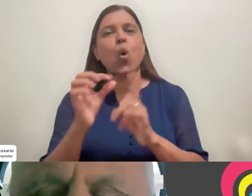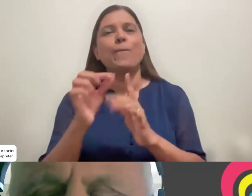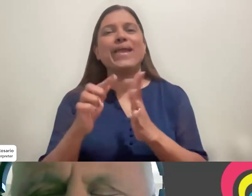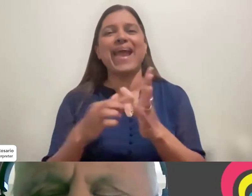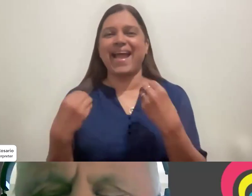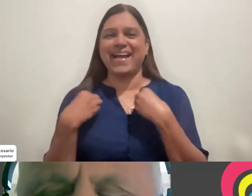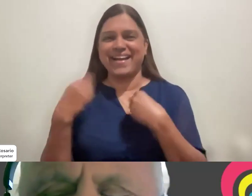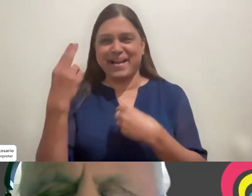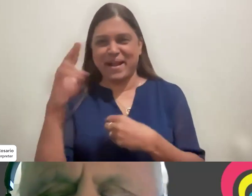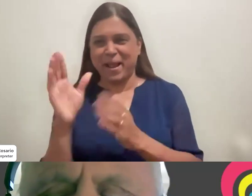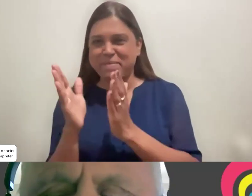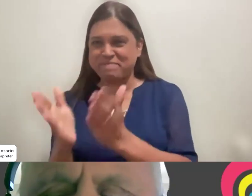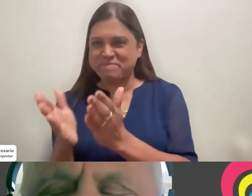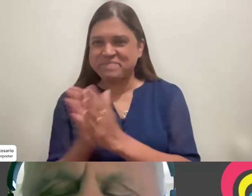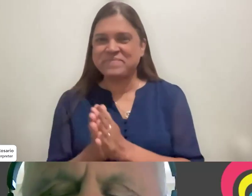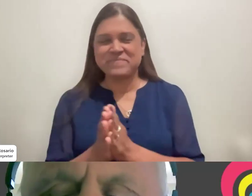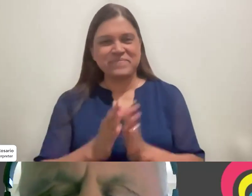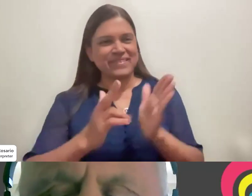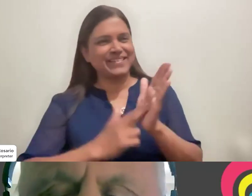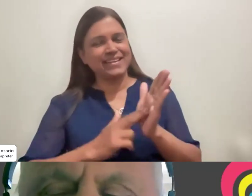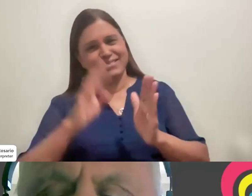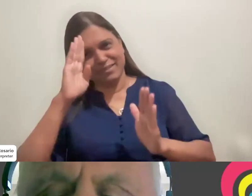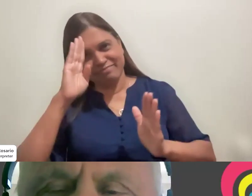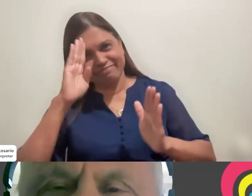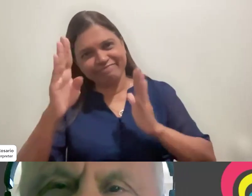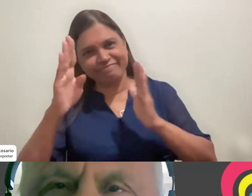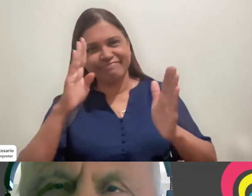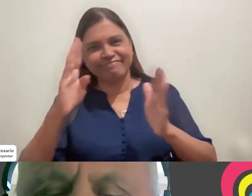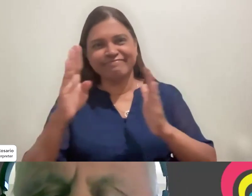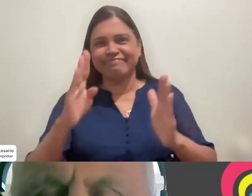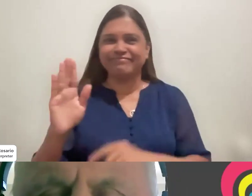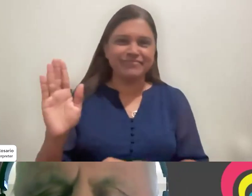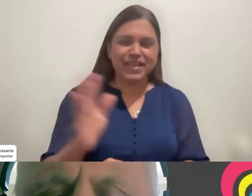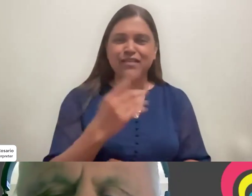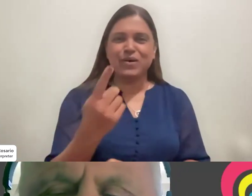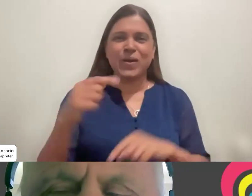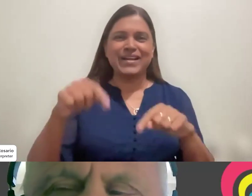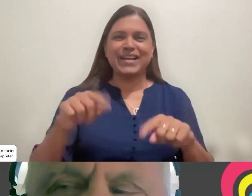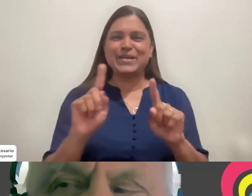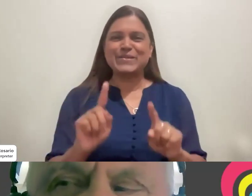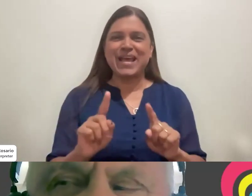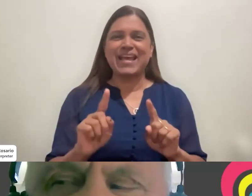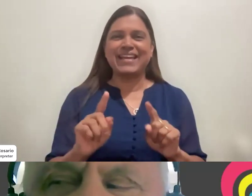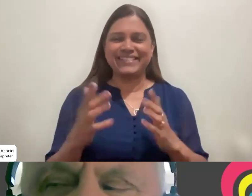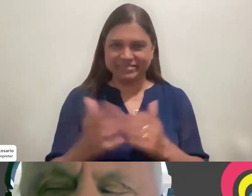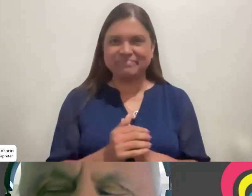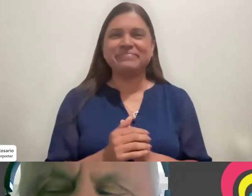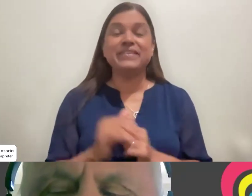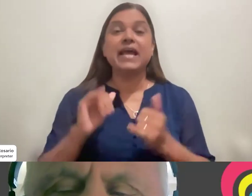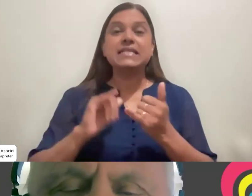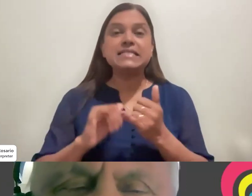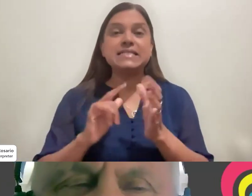Thank you very much. Kia ora, Corin, and everyone else here today. Sally has given us some